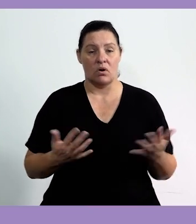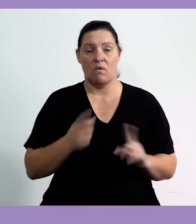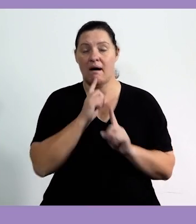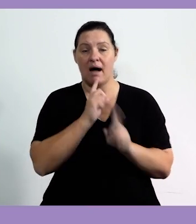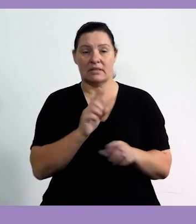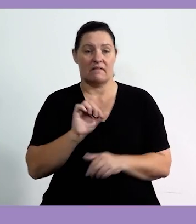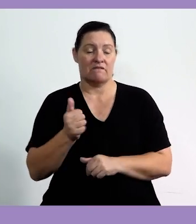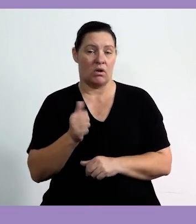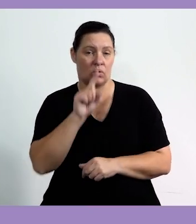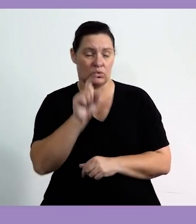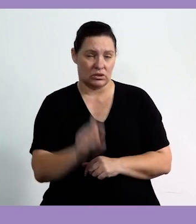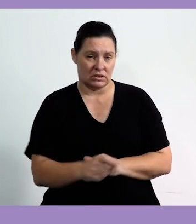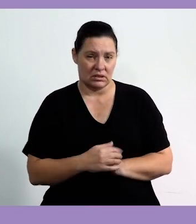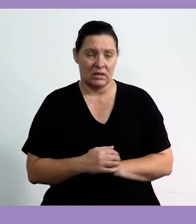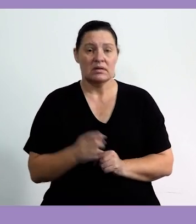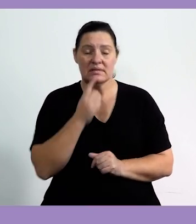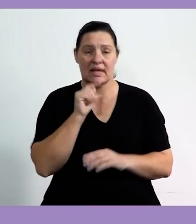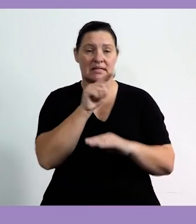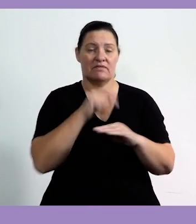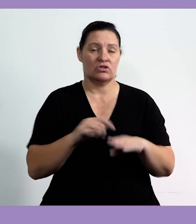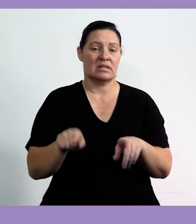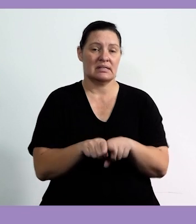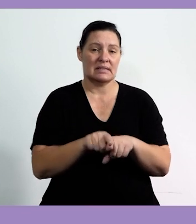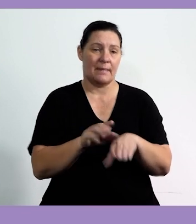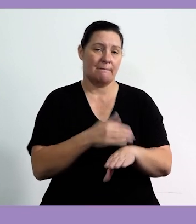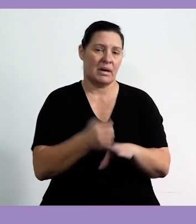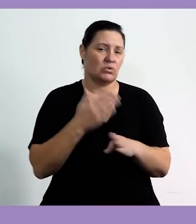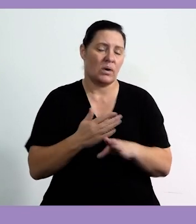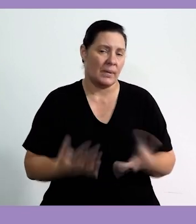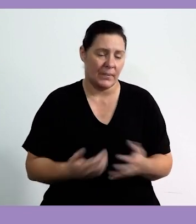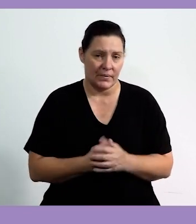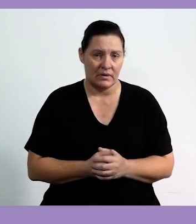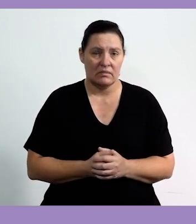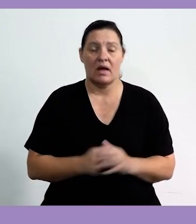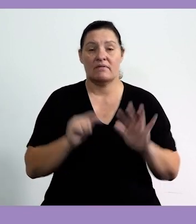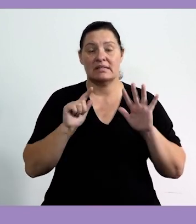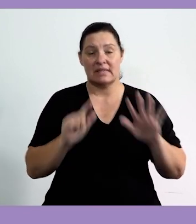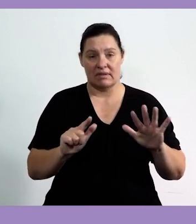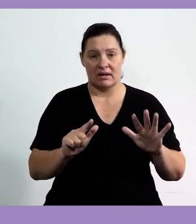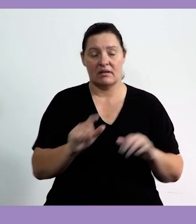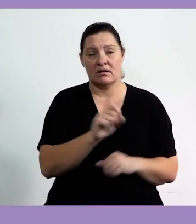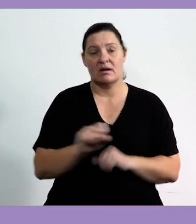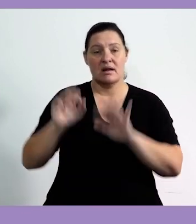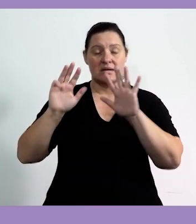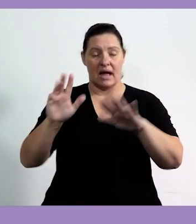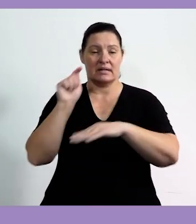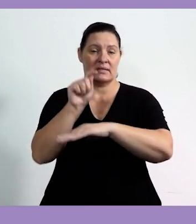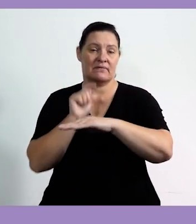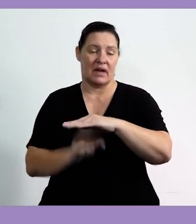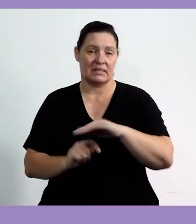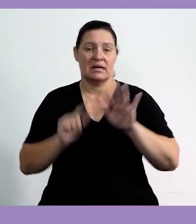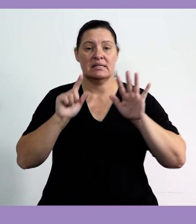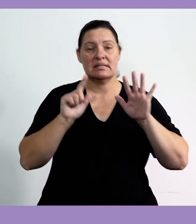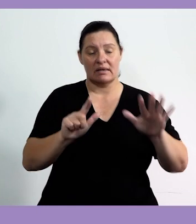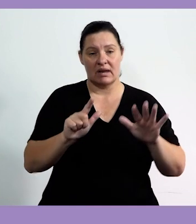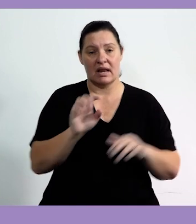So let's answer the following questions so that we can see how division of the same base works. I have there 7 to the exponent 9 divided